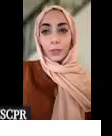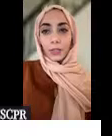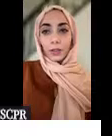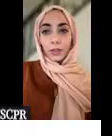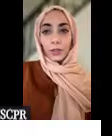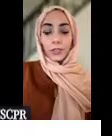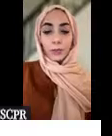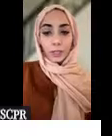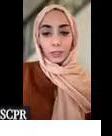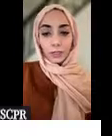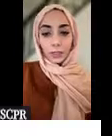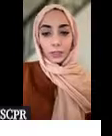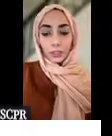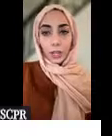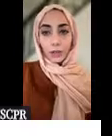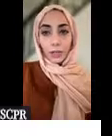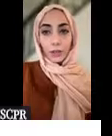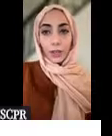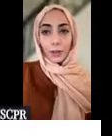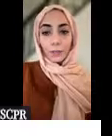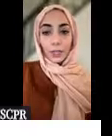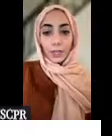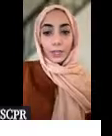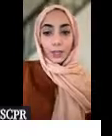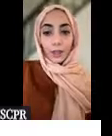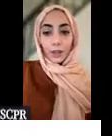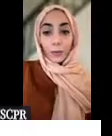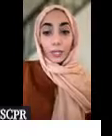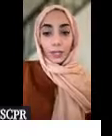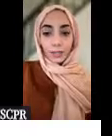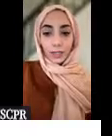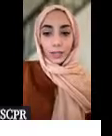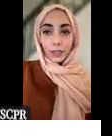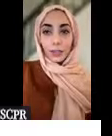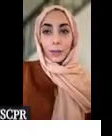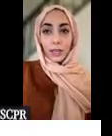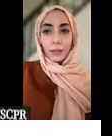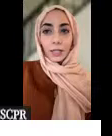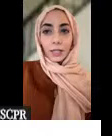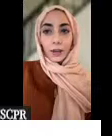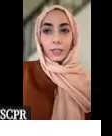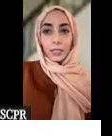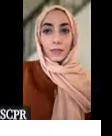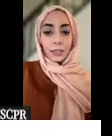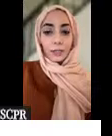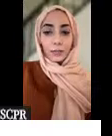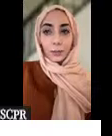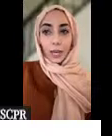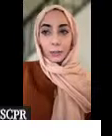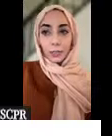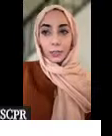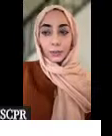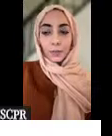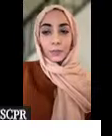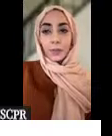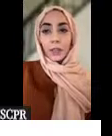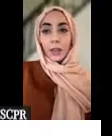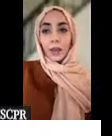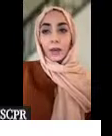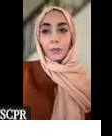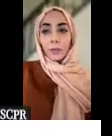Before I begin, also, I just want to shout out a win last night. Alameda County divested from Caterpillar.